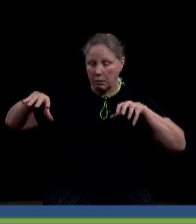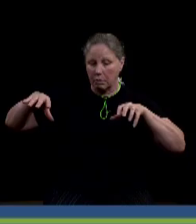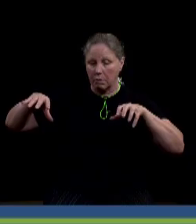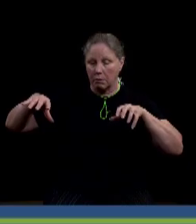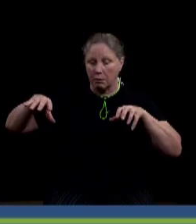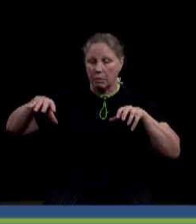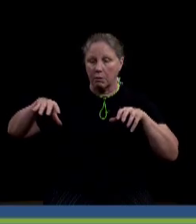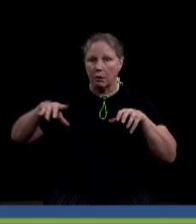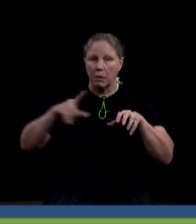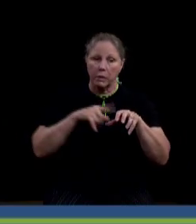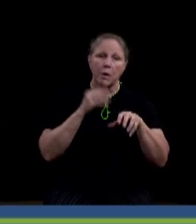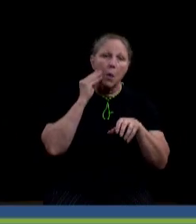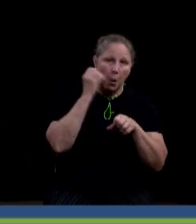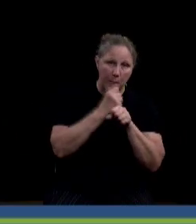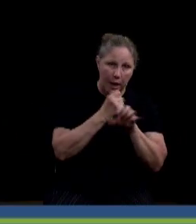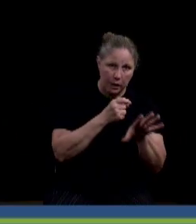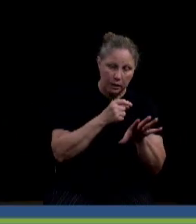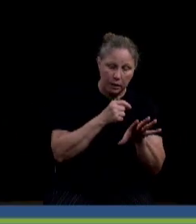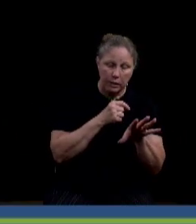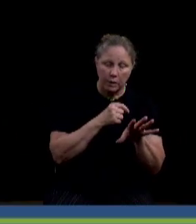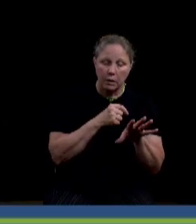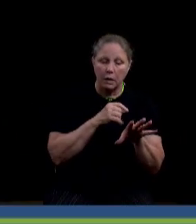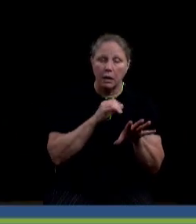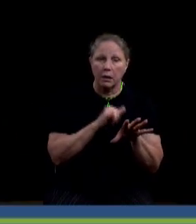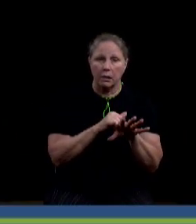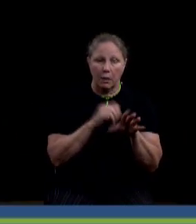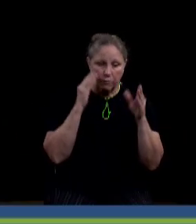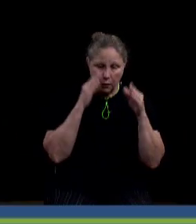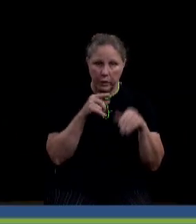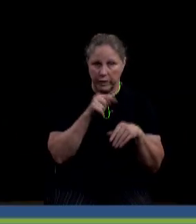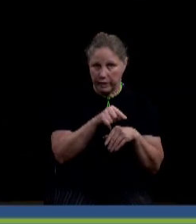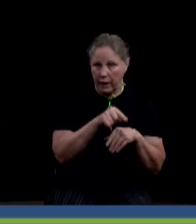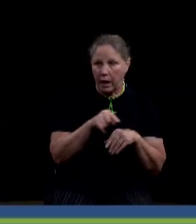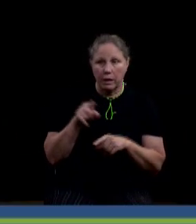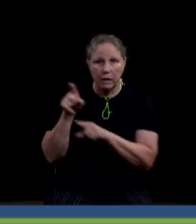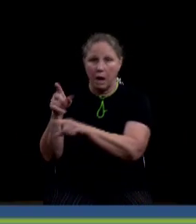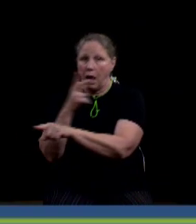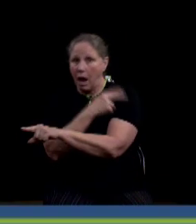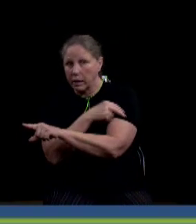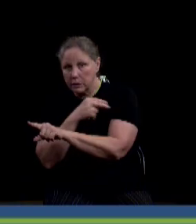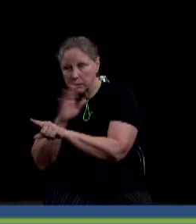what we're discussing here in the mandatory mask use.